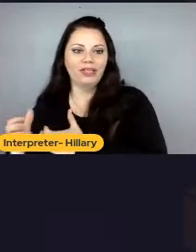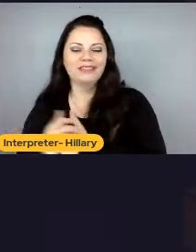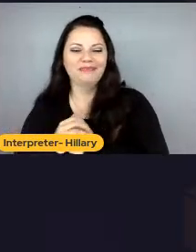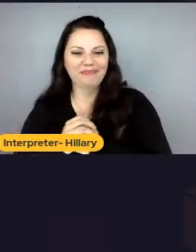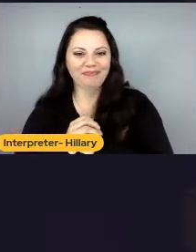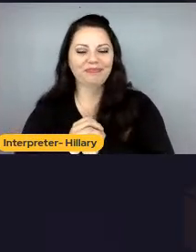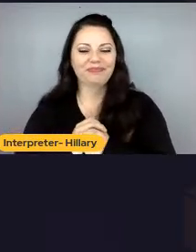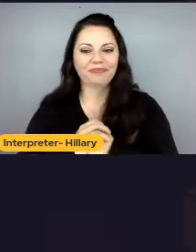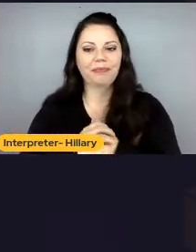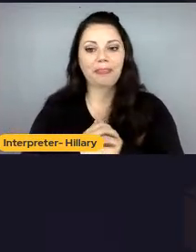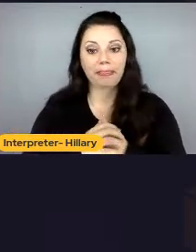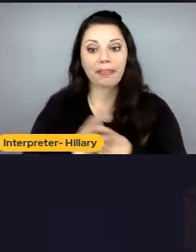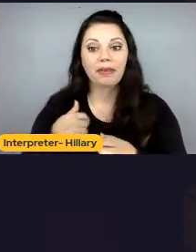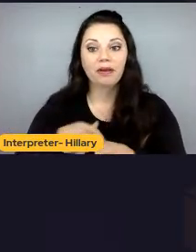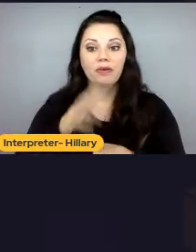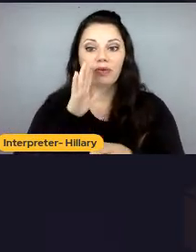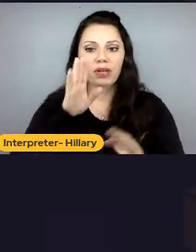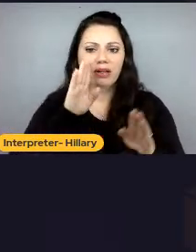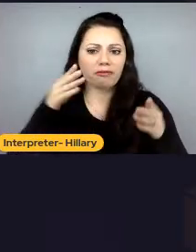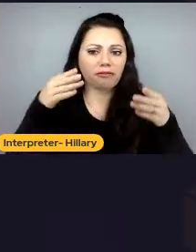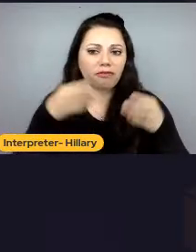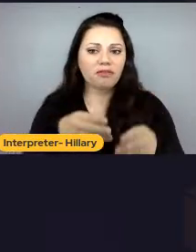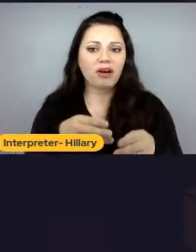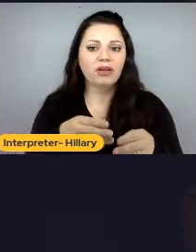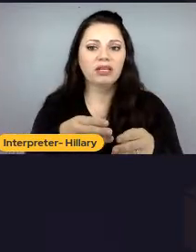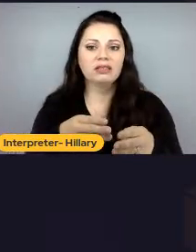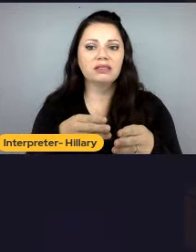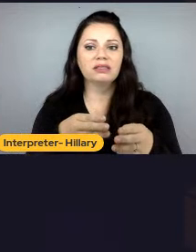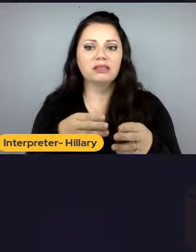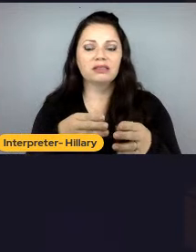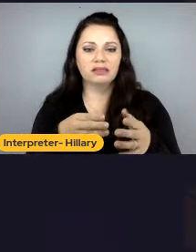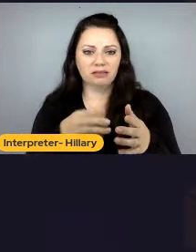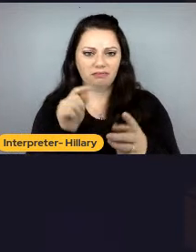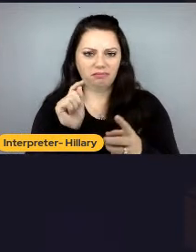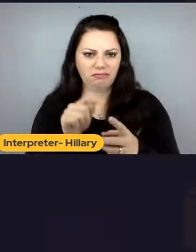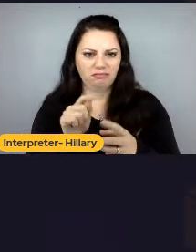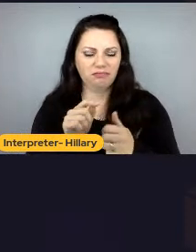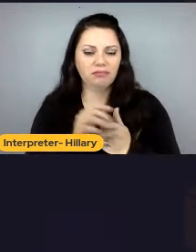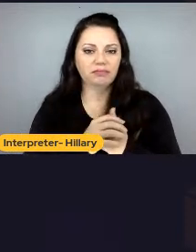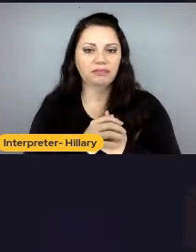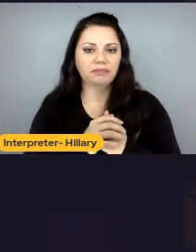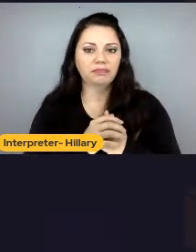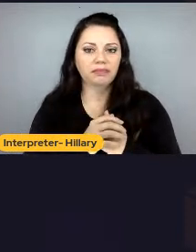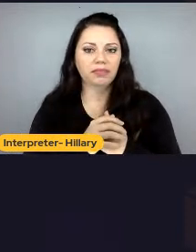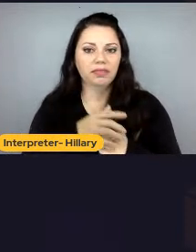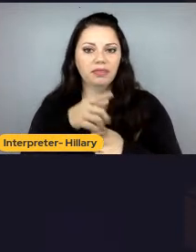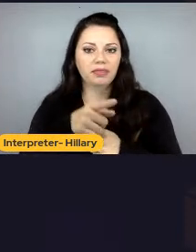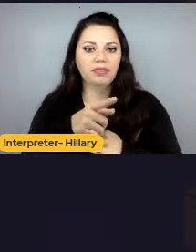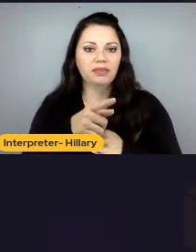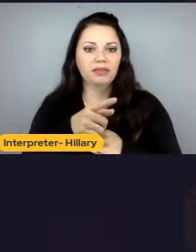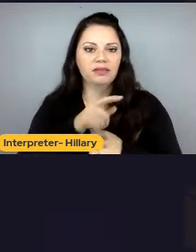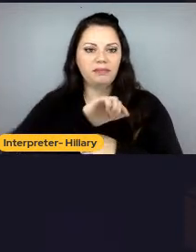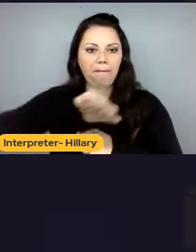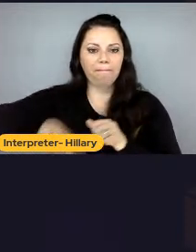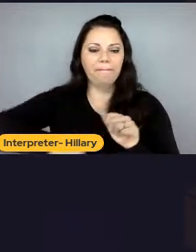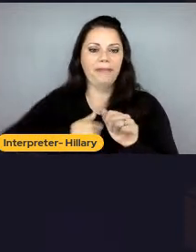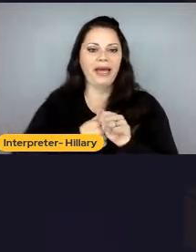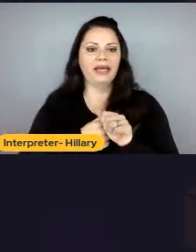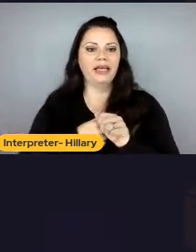So we're going to focus really quickly. We're going to focus here on this backend generation command line.